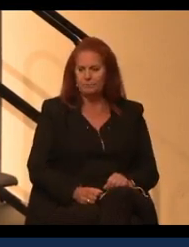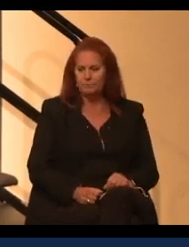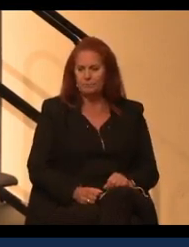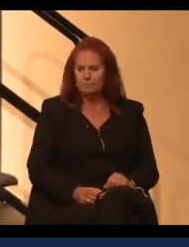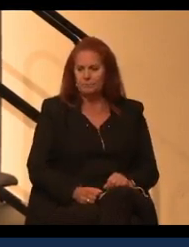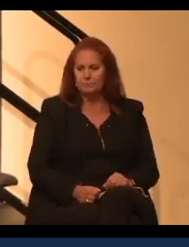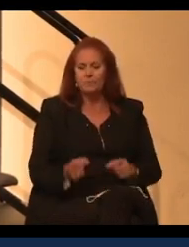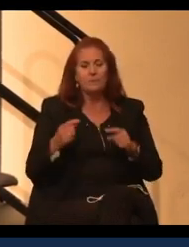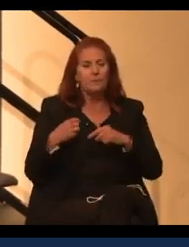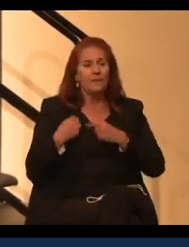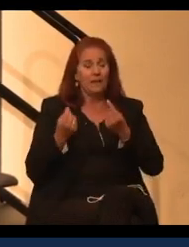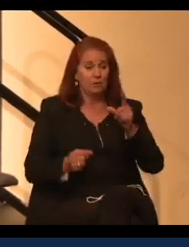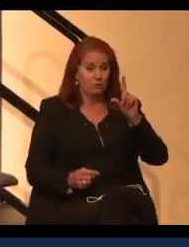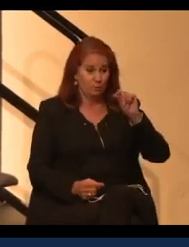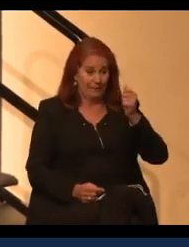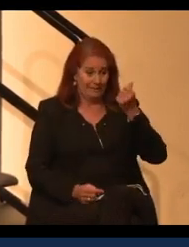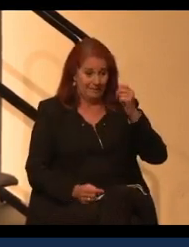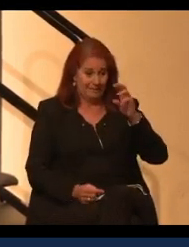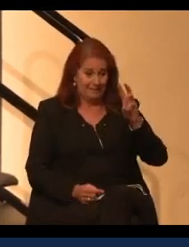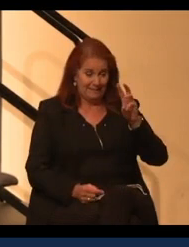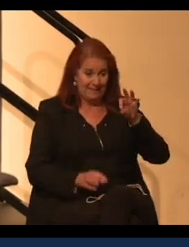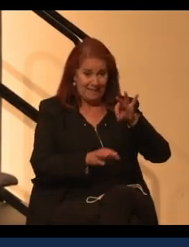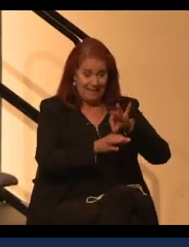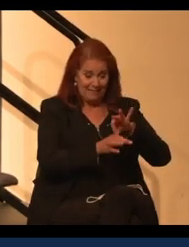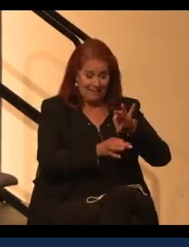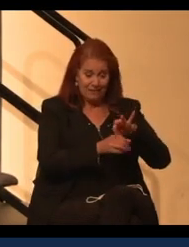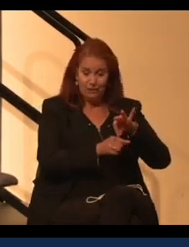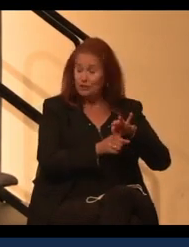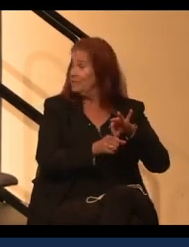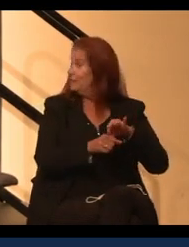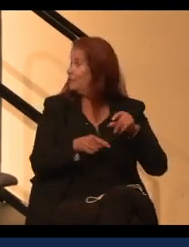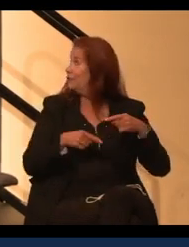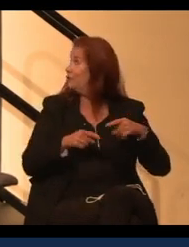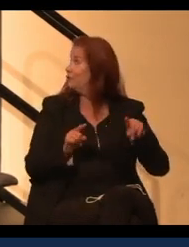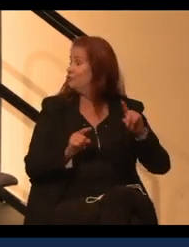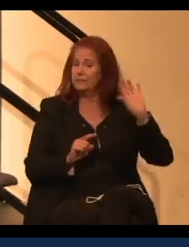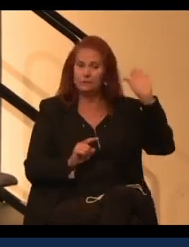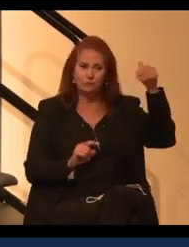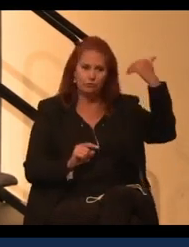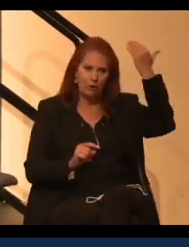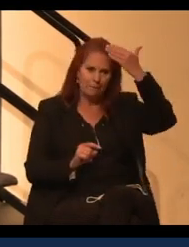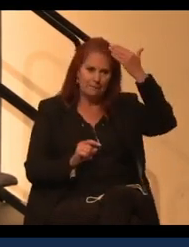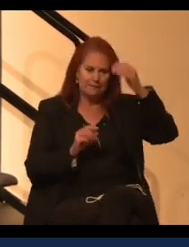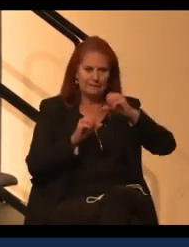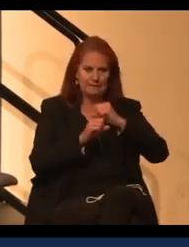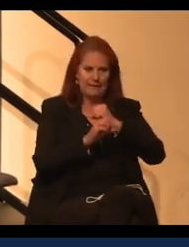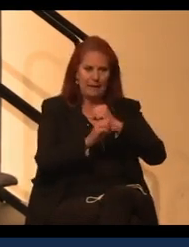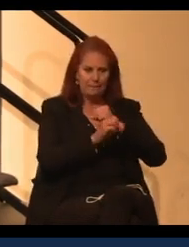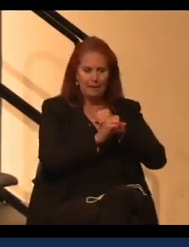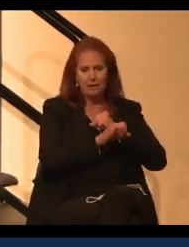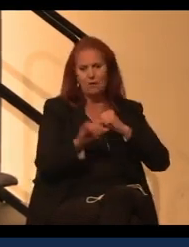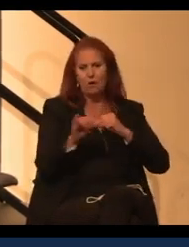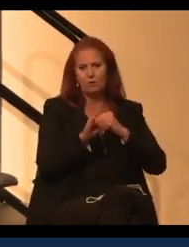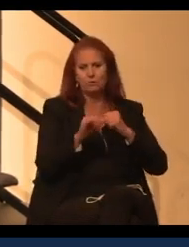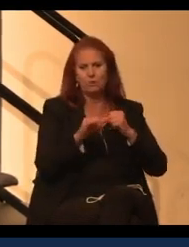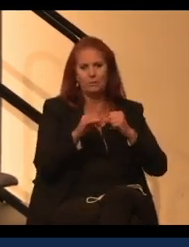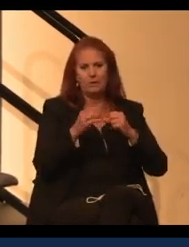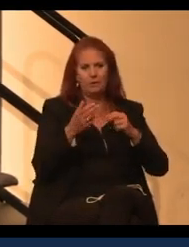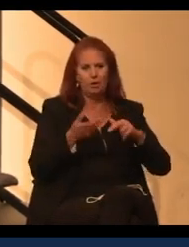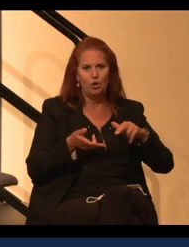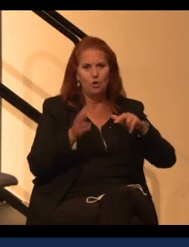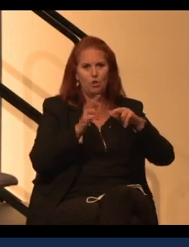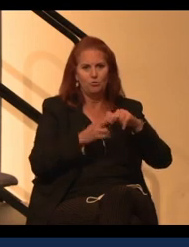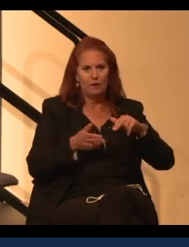Since the 2016 election, this is during Trump's campaign, there's also been